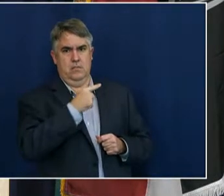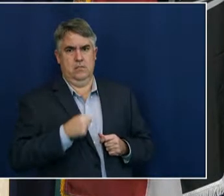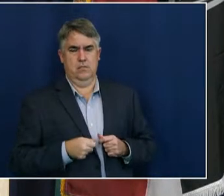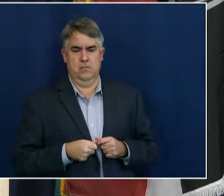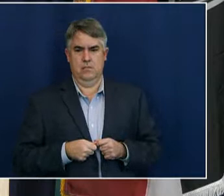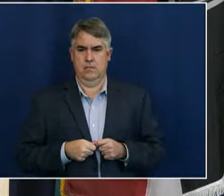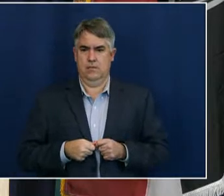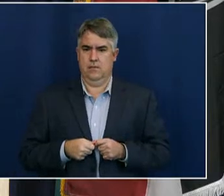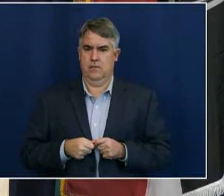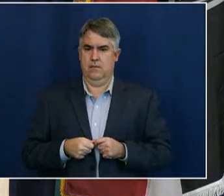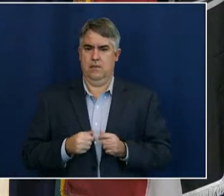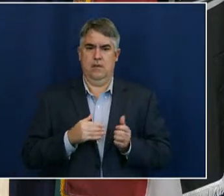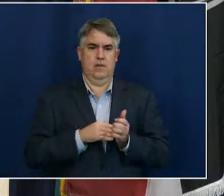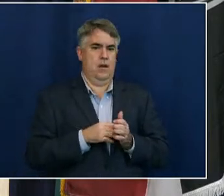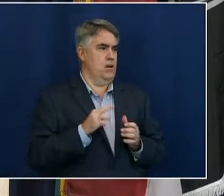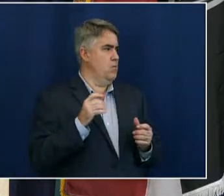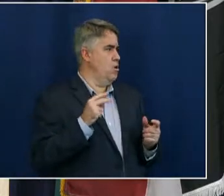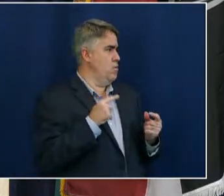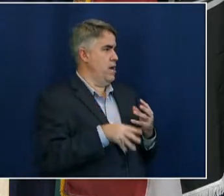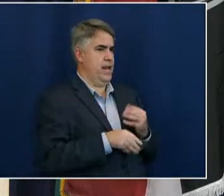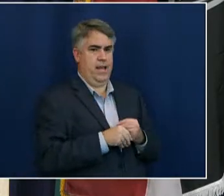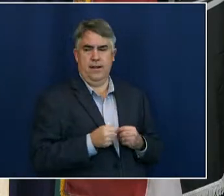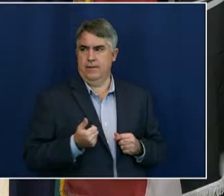Dr. Wooten has something I think she wants to add here.